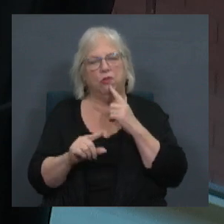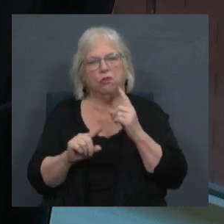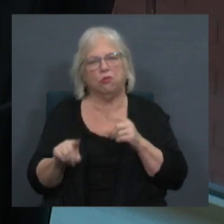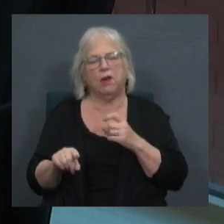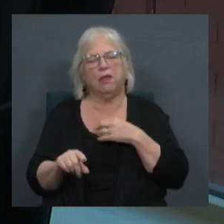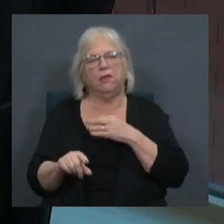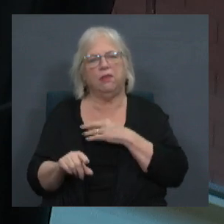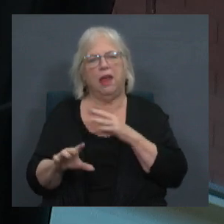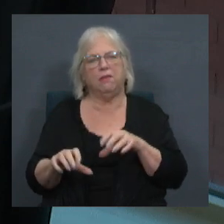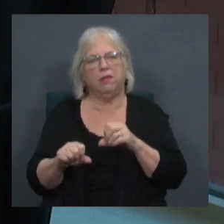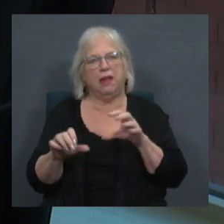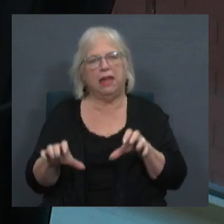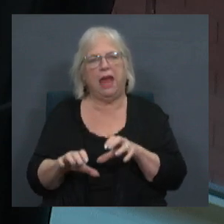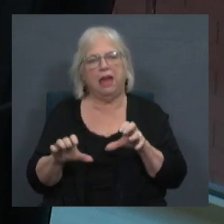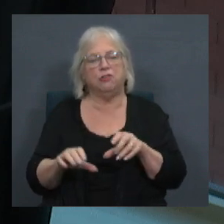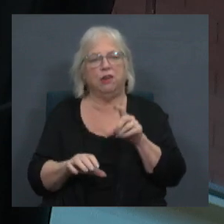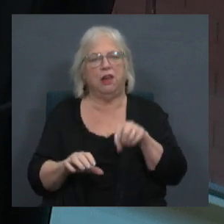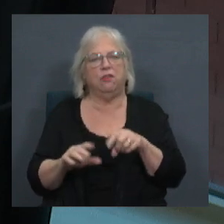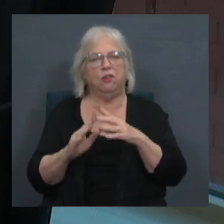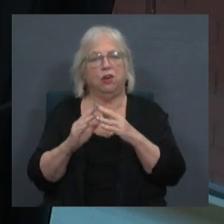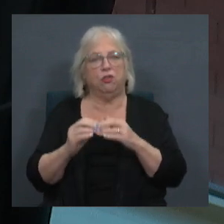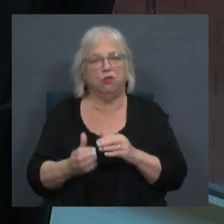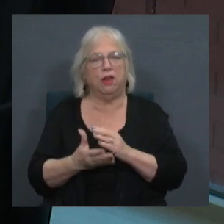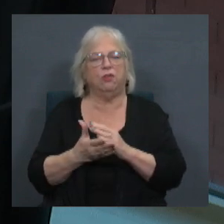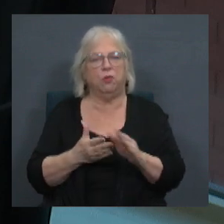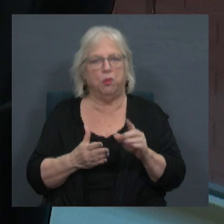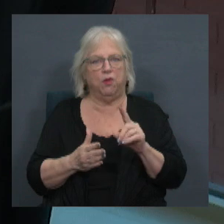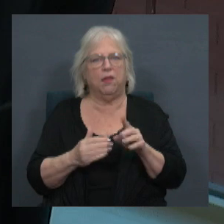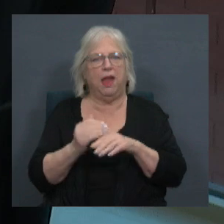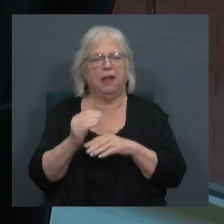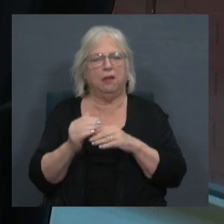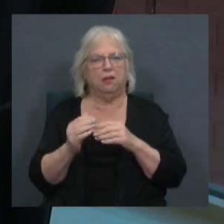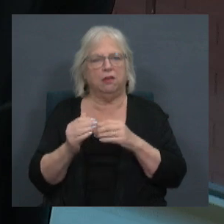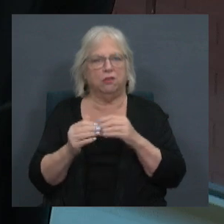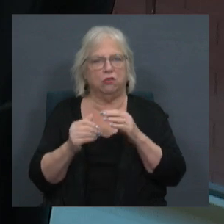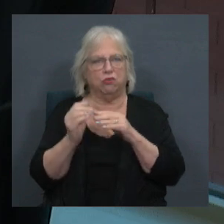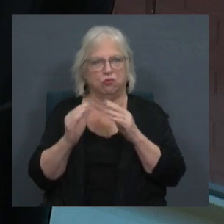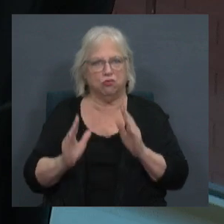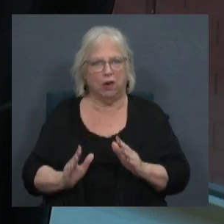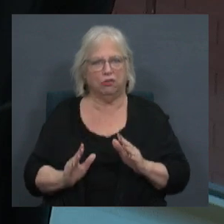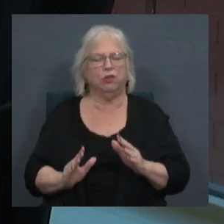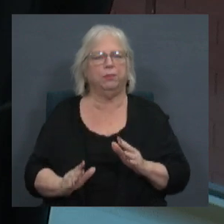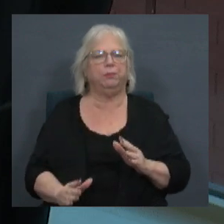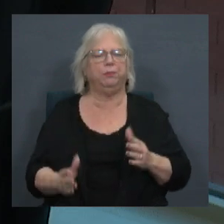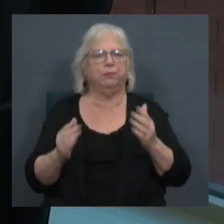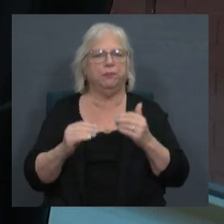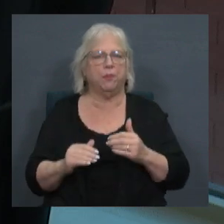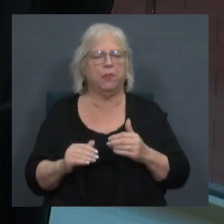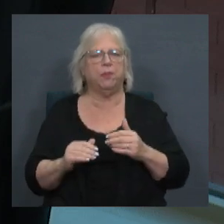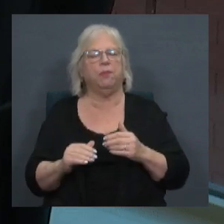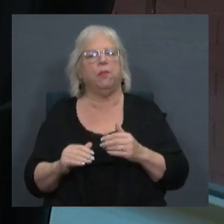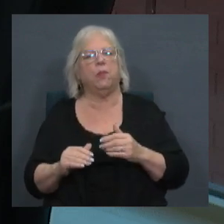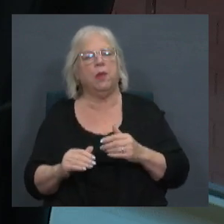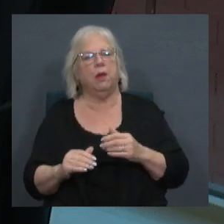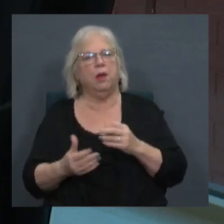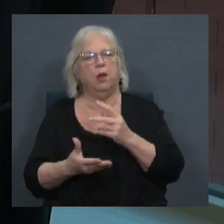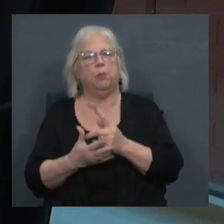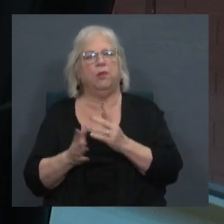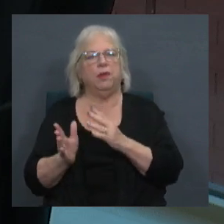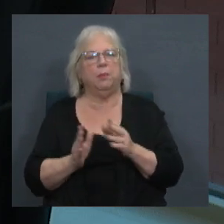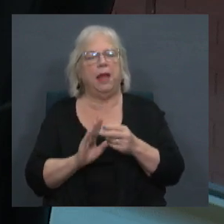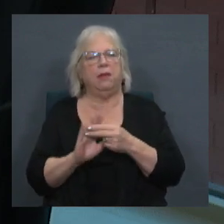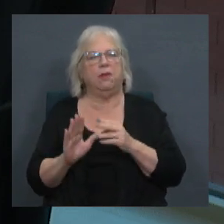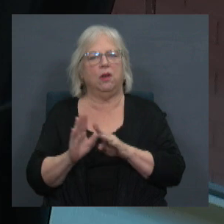such action as is necessary to raise and remove said structure, to declare an emergency, and for other purposes. An ordinance approving a planned